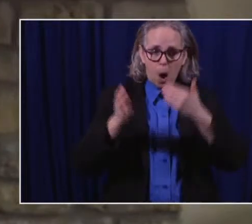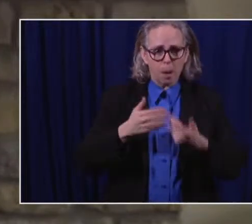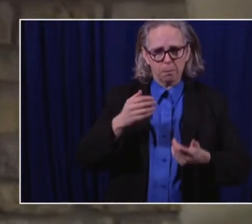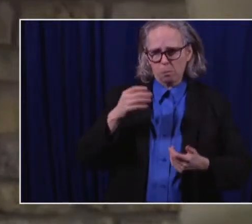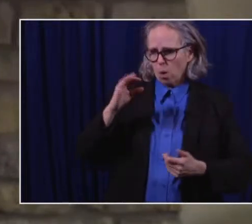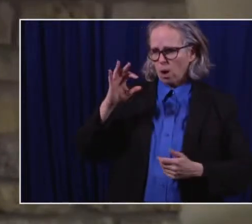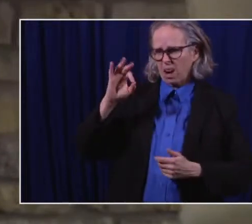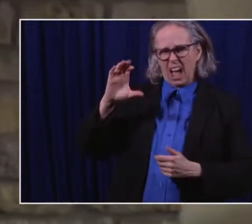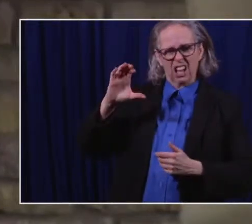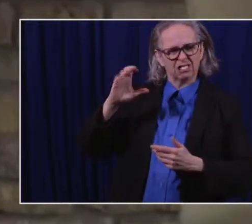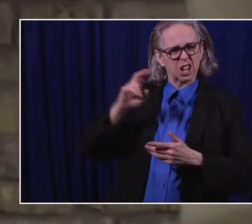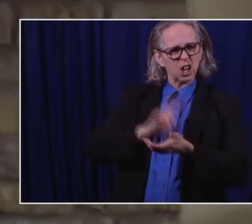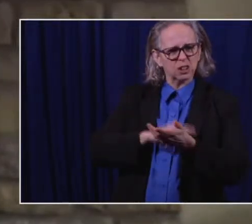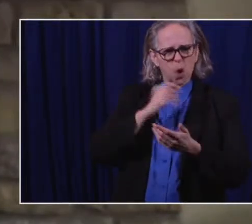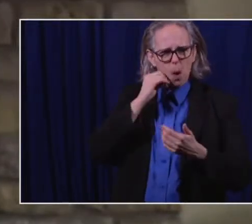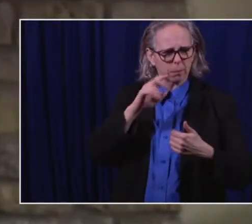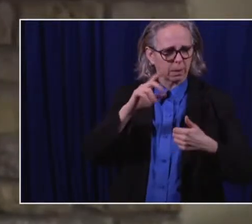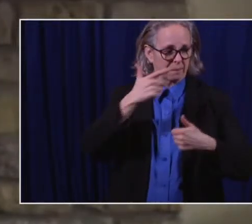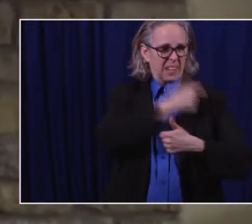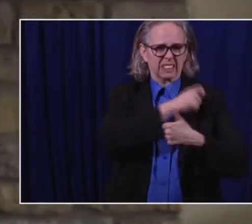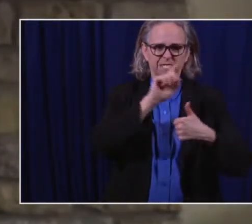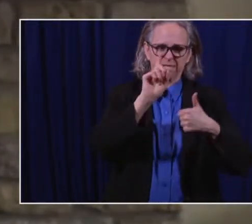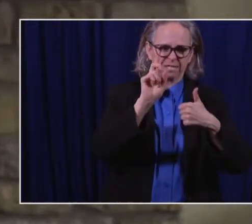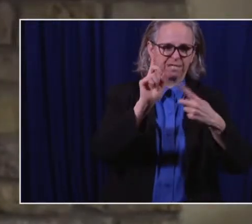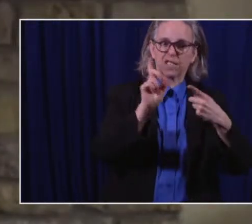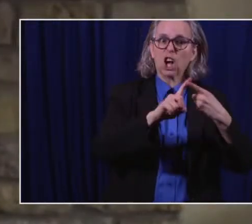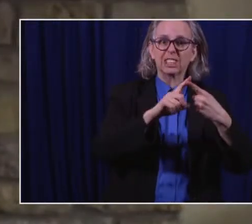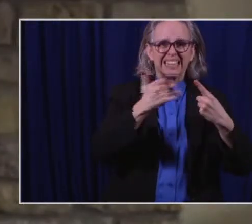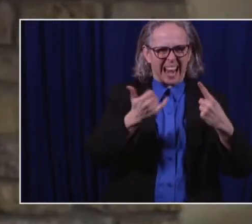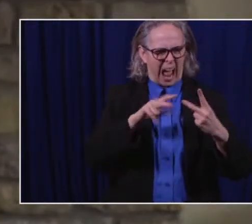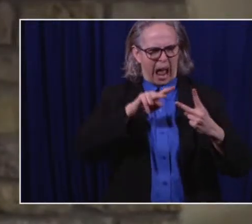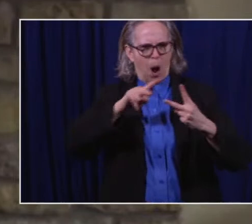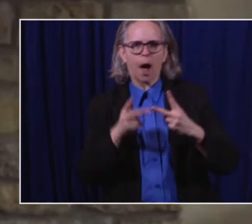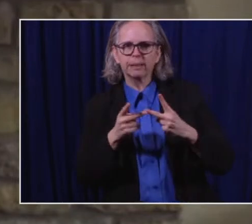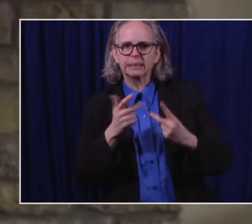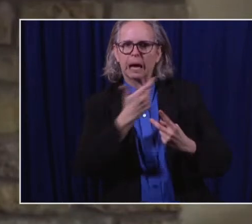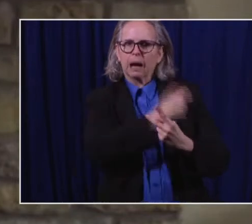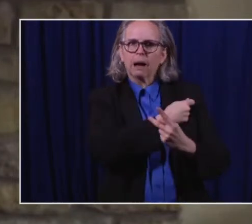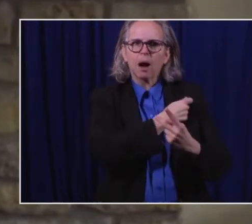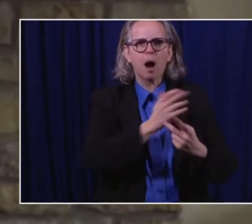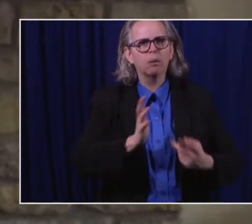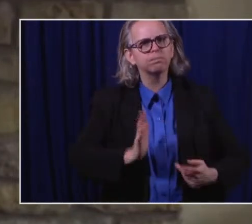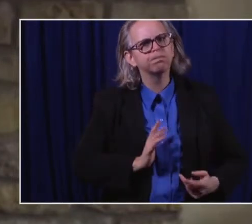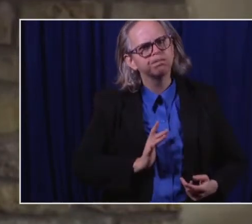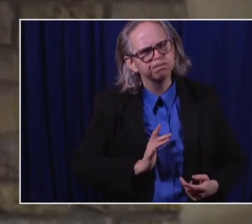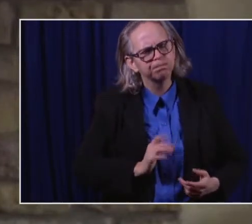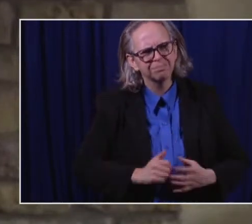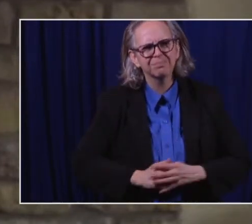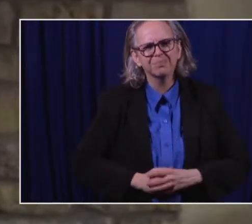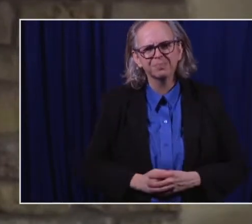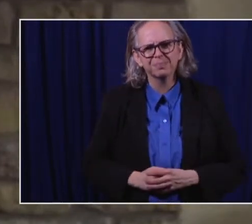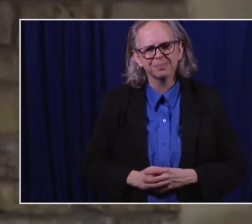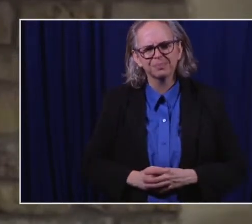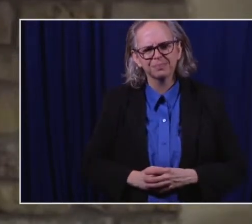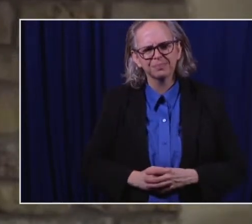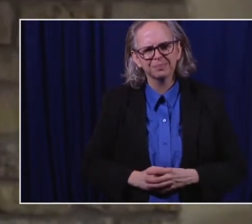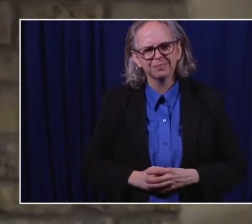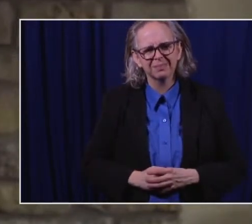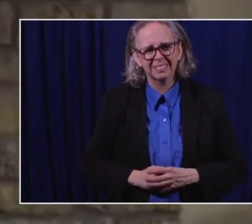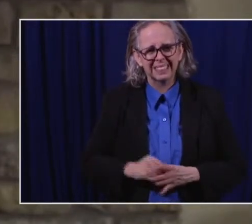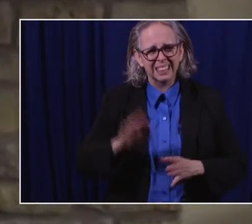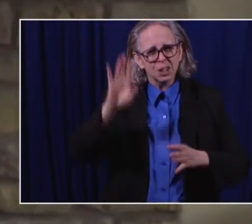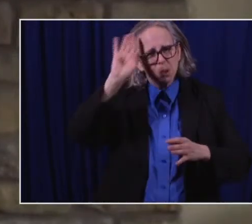now into a second phase going through there. We've got specialized individuals who medically are particularly